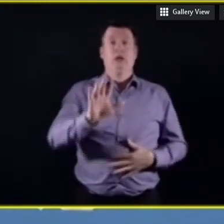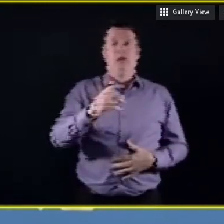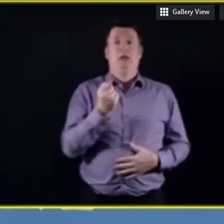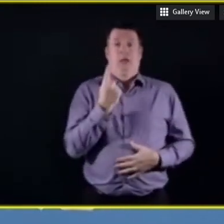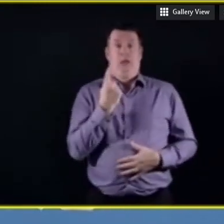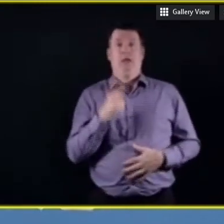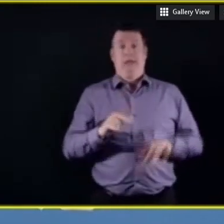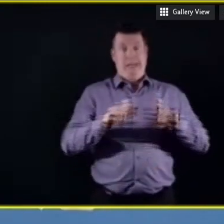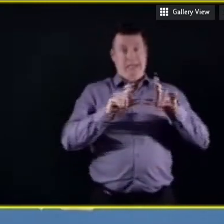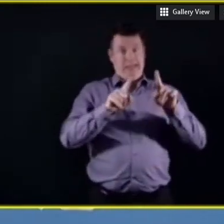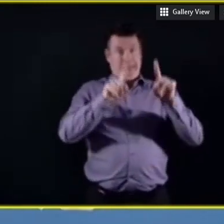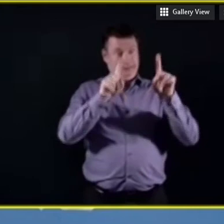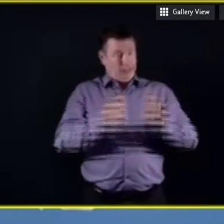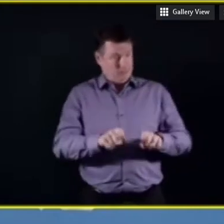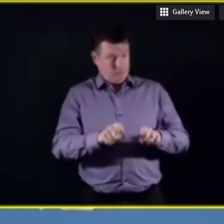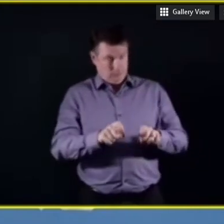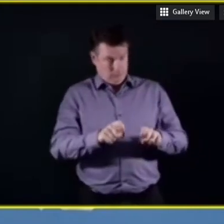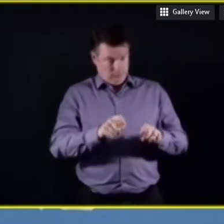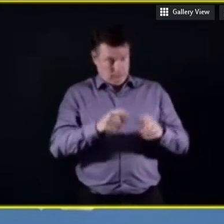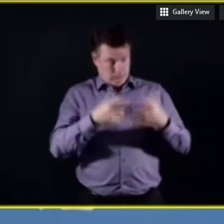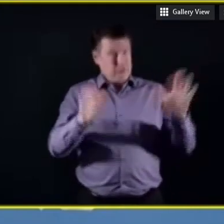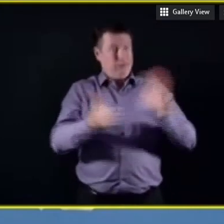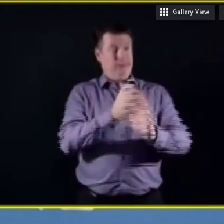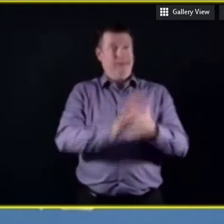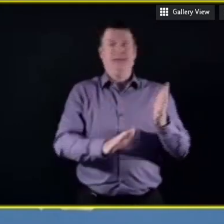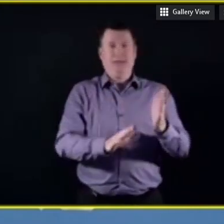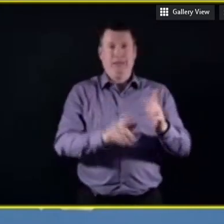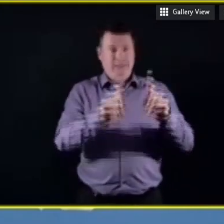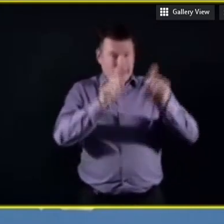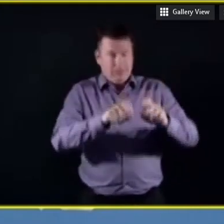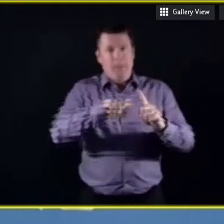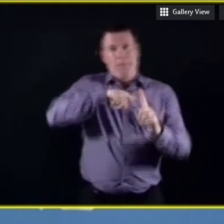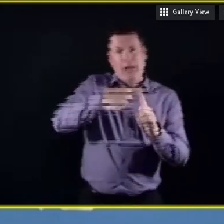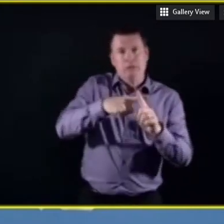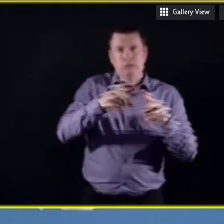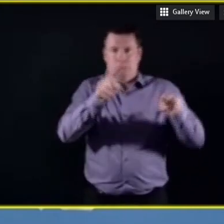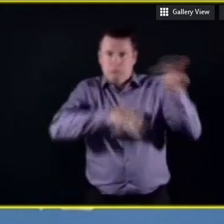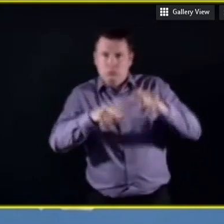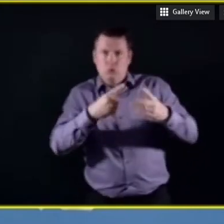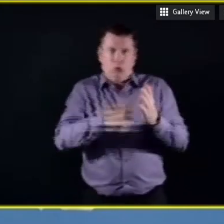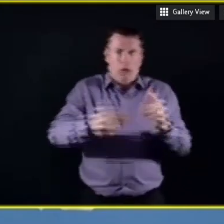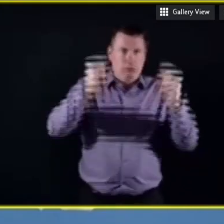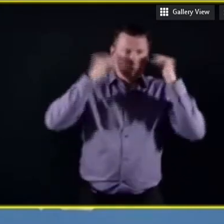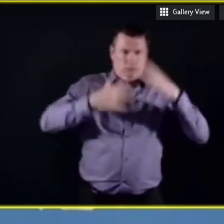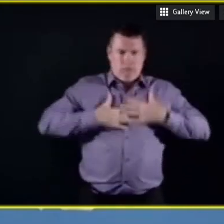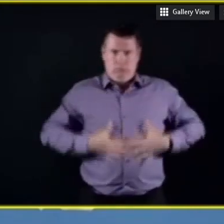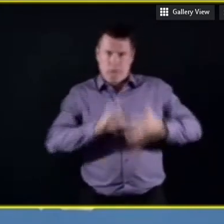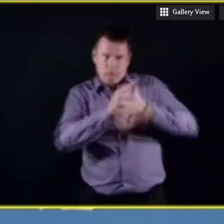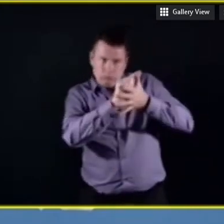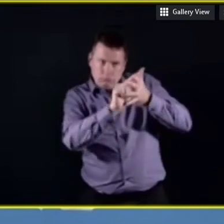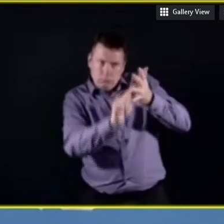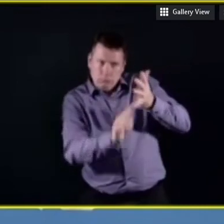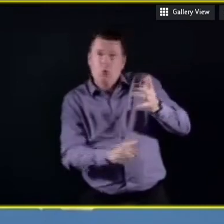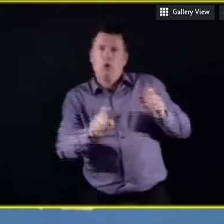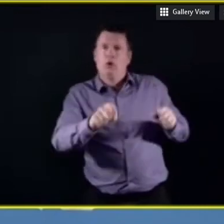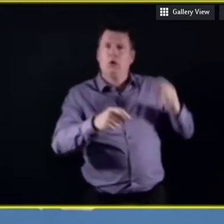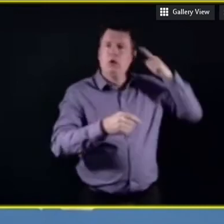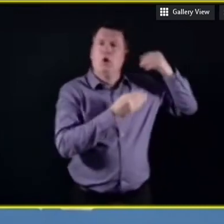is some of those patients may be really sick and don't have a doctor. I would encourage anyone to call the UR